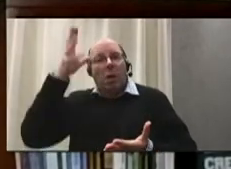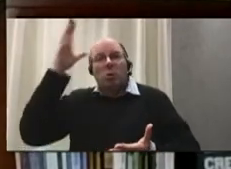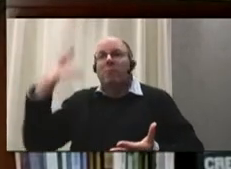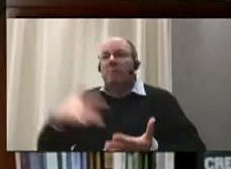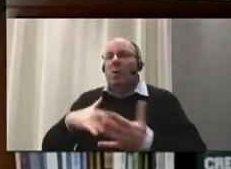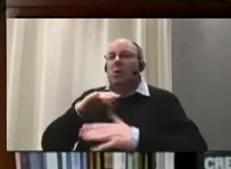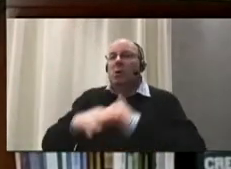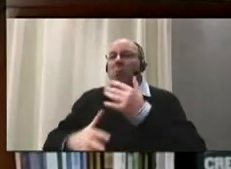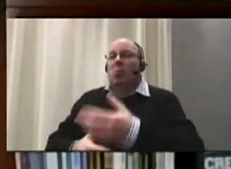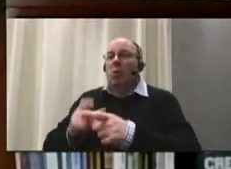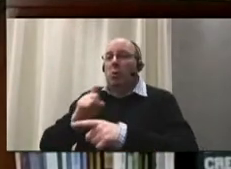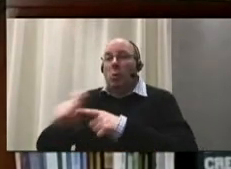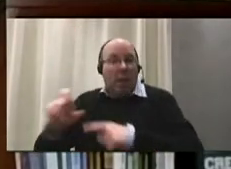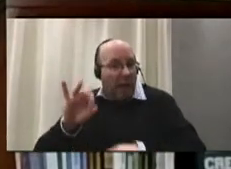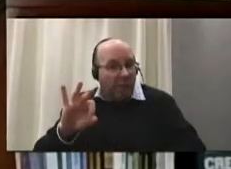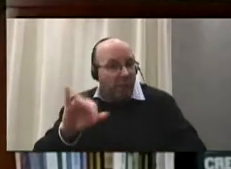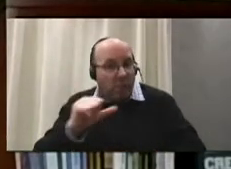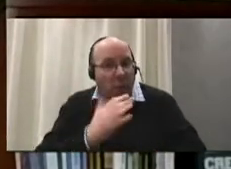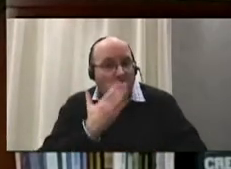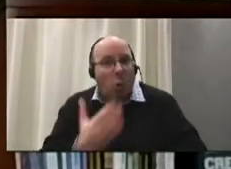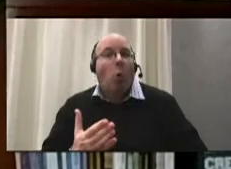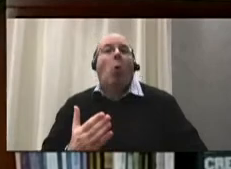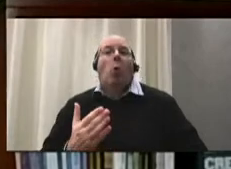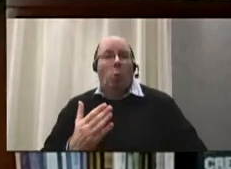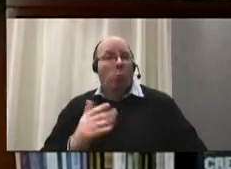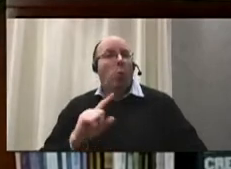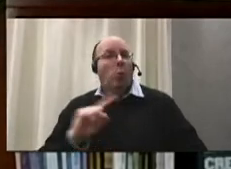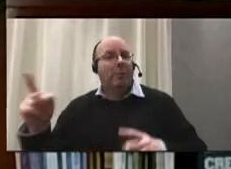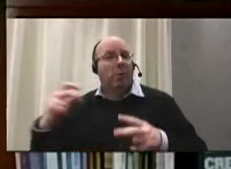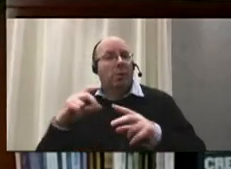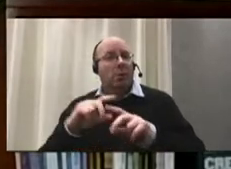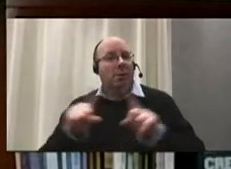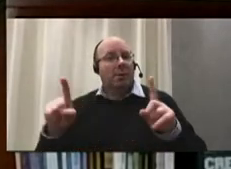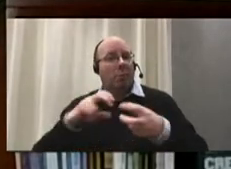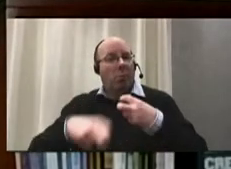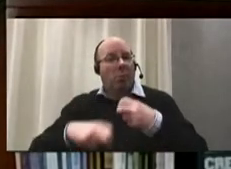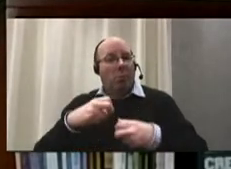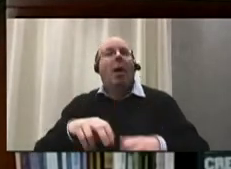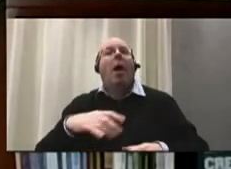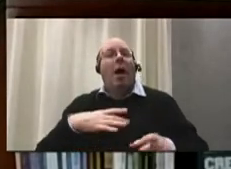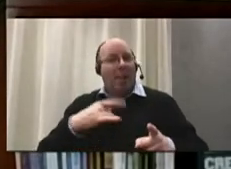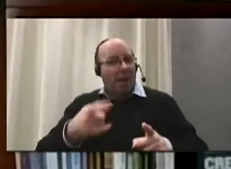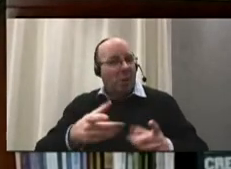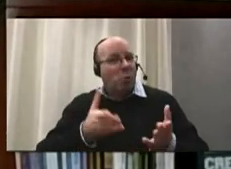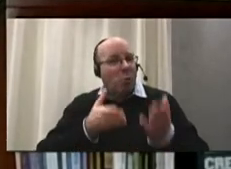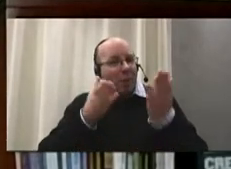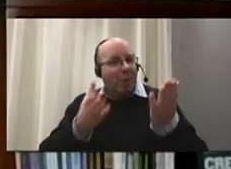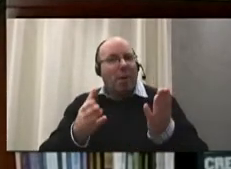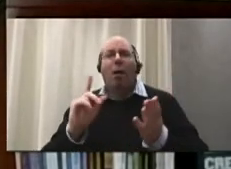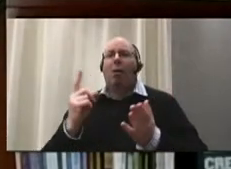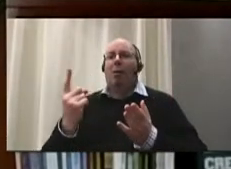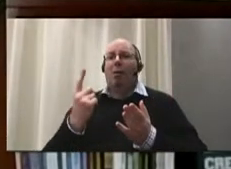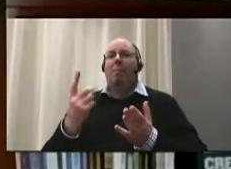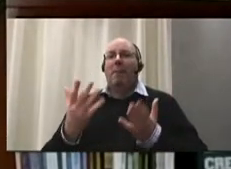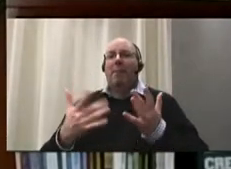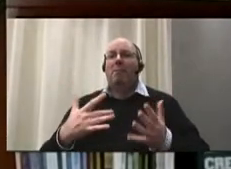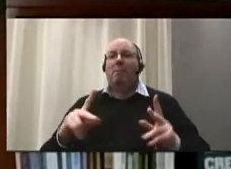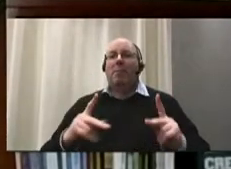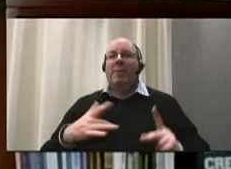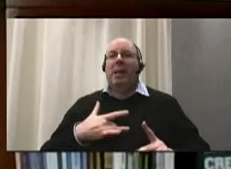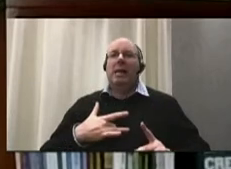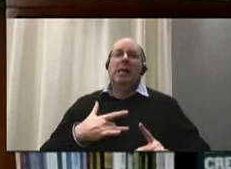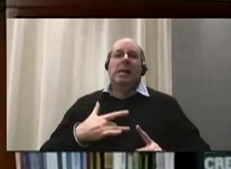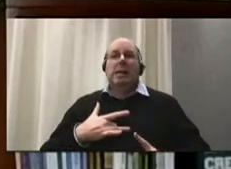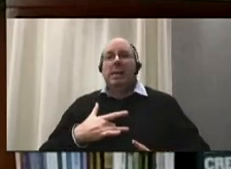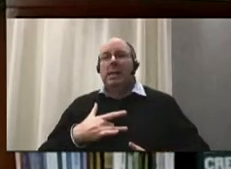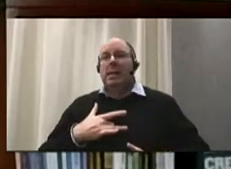case, that's a whole other issue we need to work on. But I do like your recommendation of sometimes people are a little more comfortable sharing